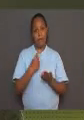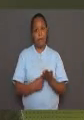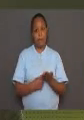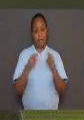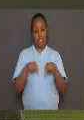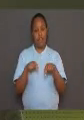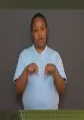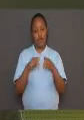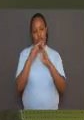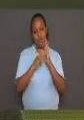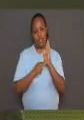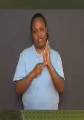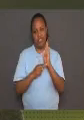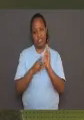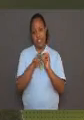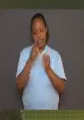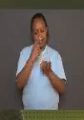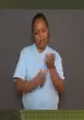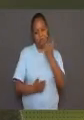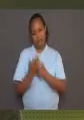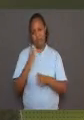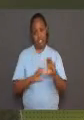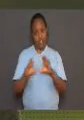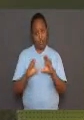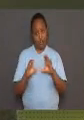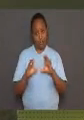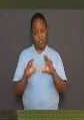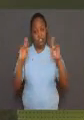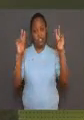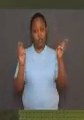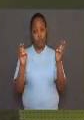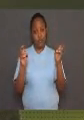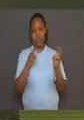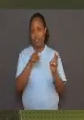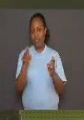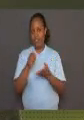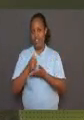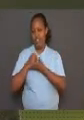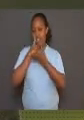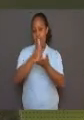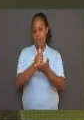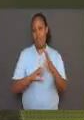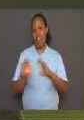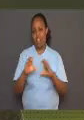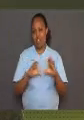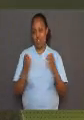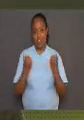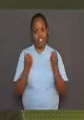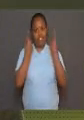unit, you will discuss topics that will help you to understand